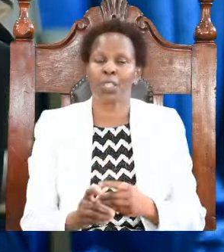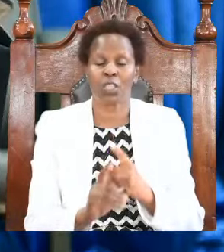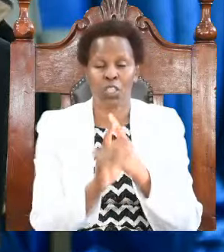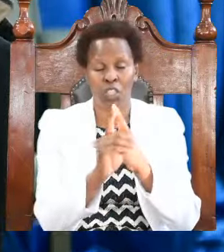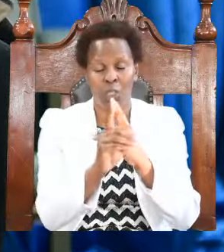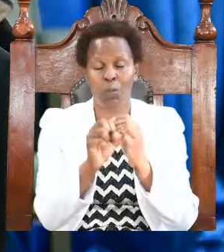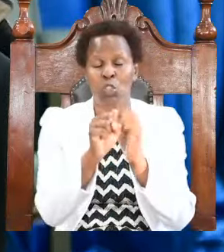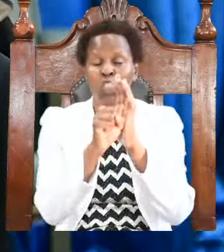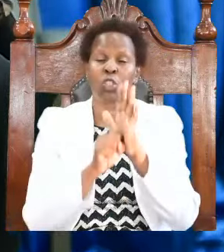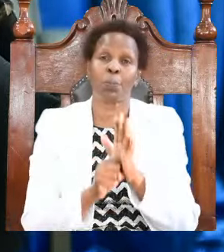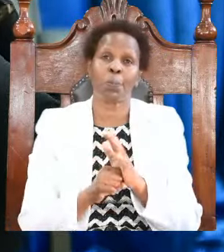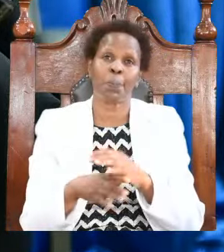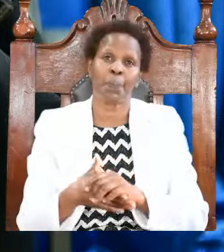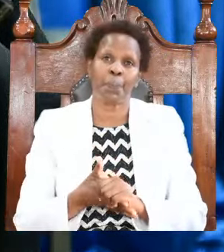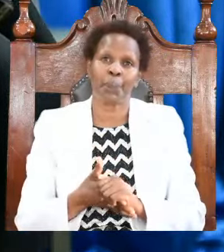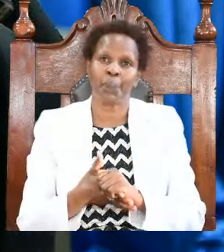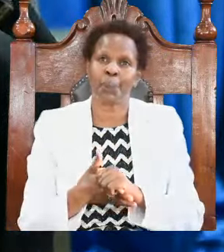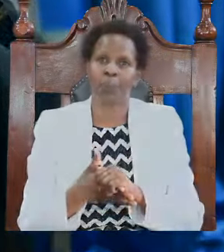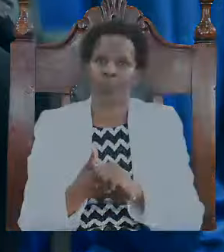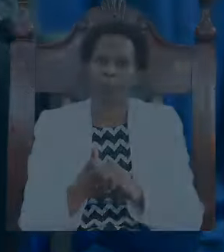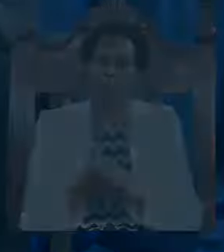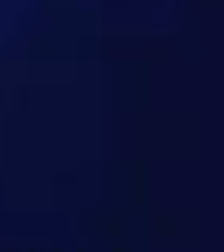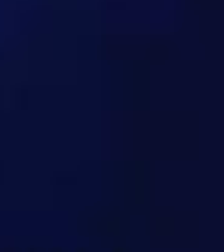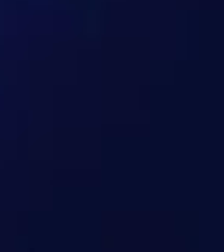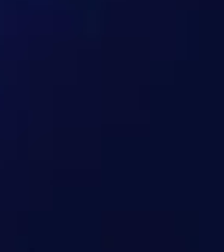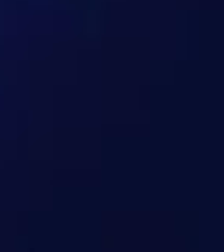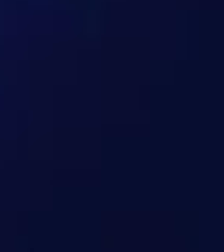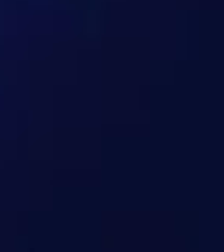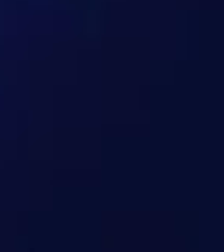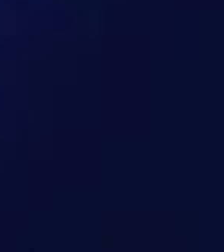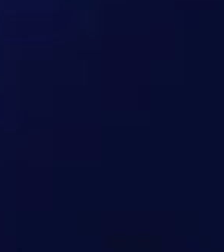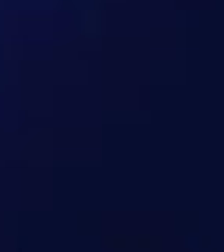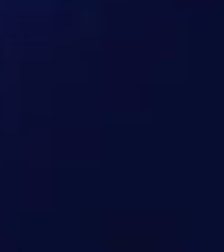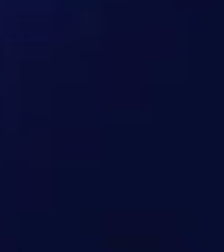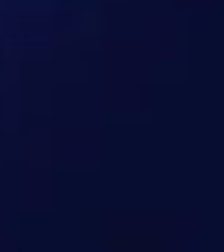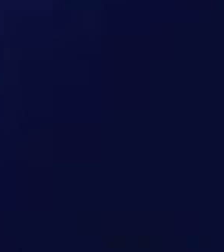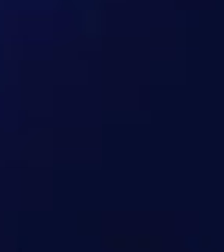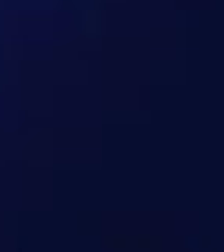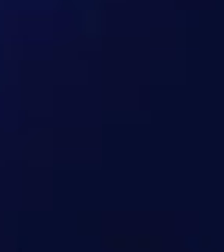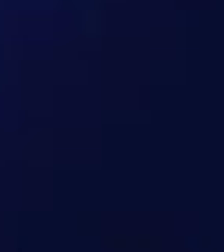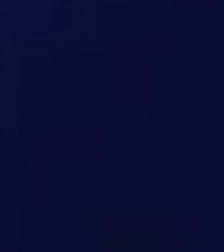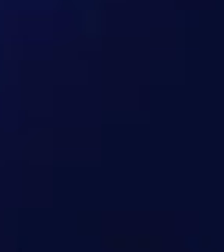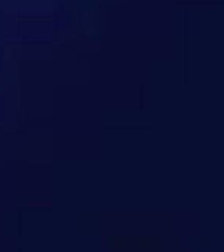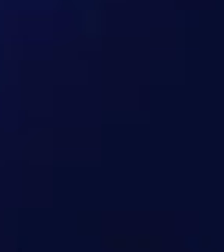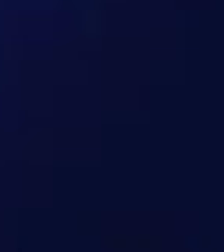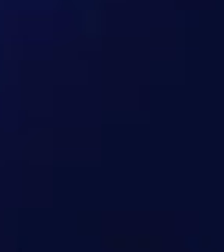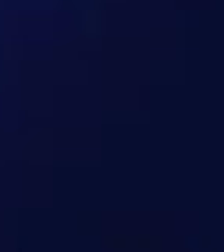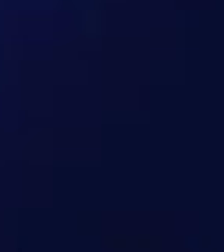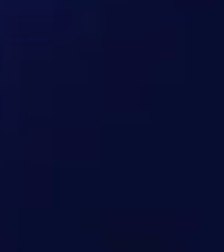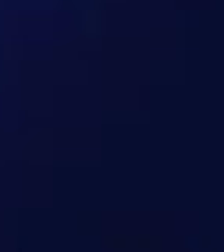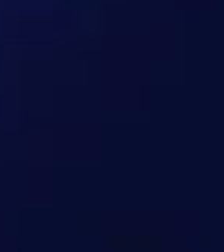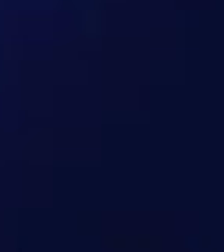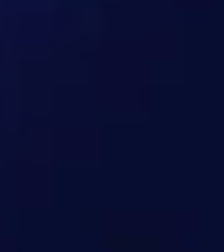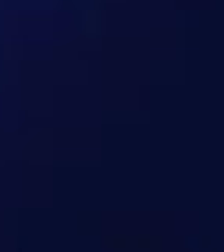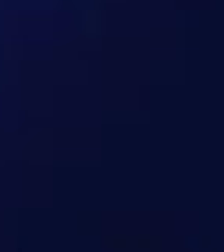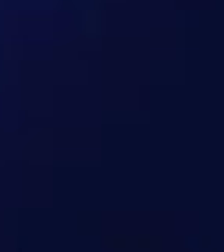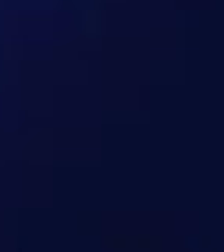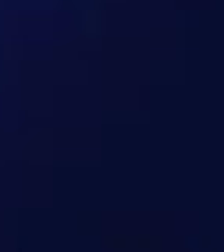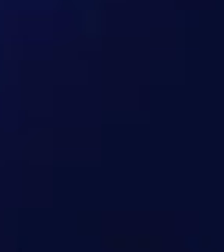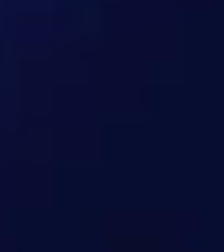discipleship. And when I thought about discipleship, I quickly remembered the